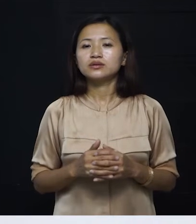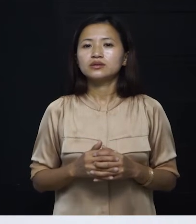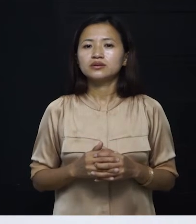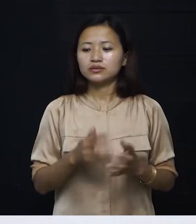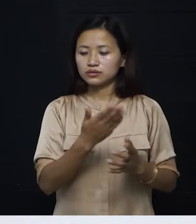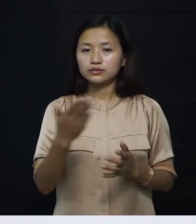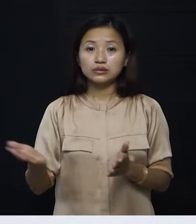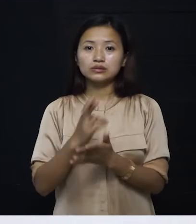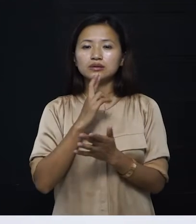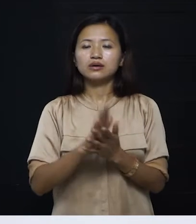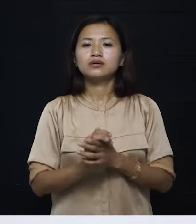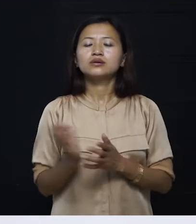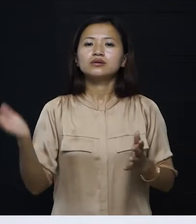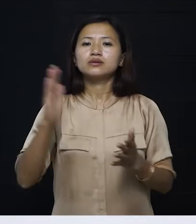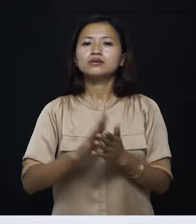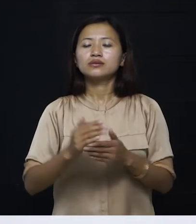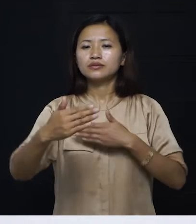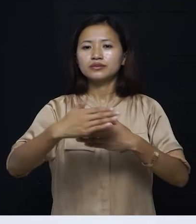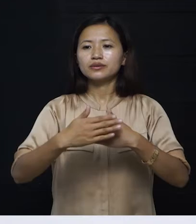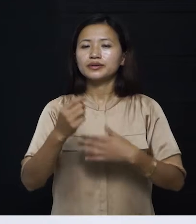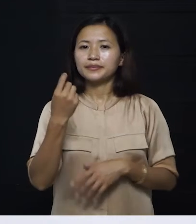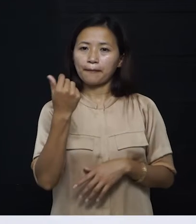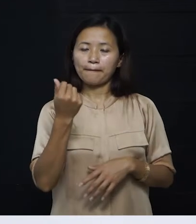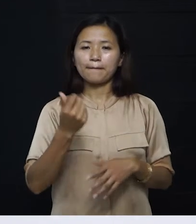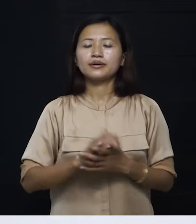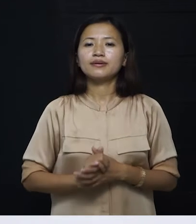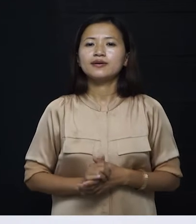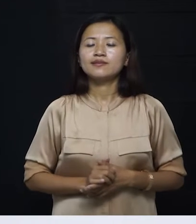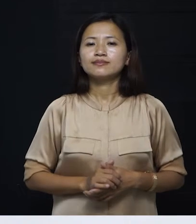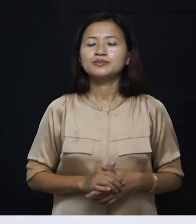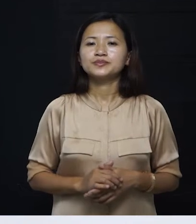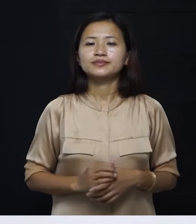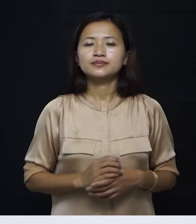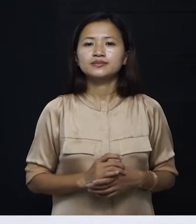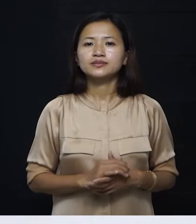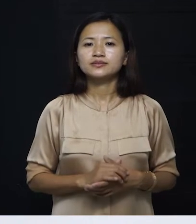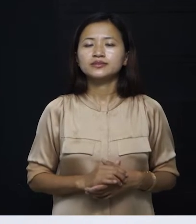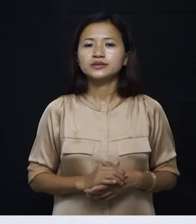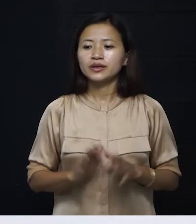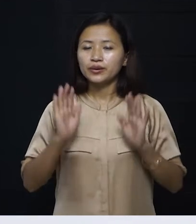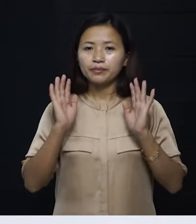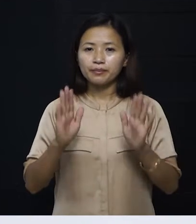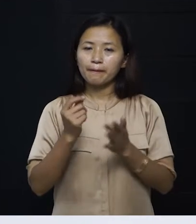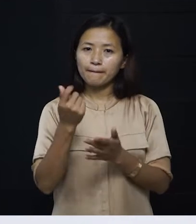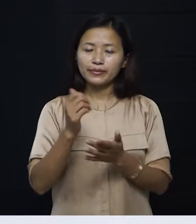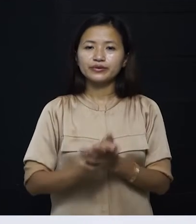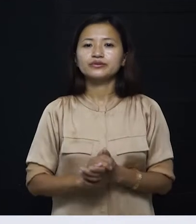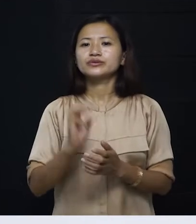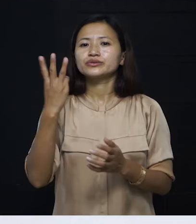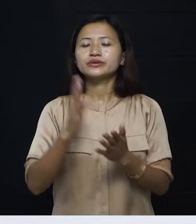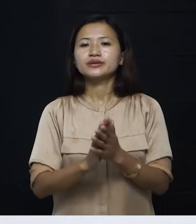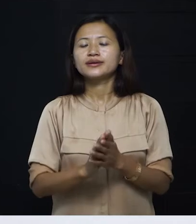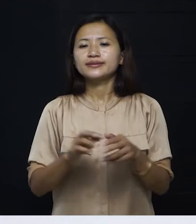So those are called as near money. Okay? So money, we have 3 kinds of money,